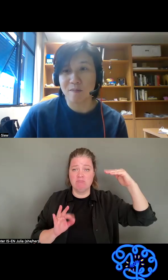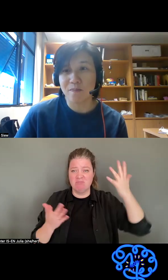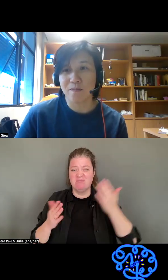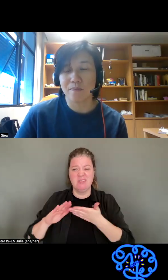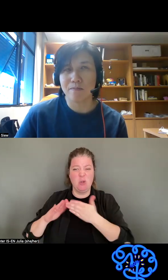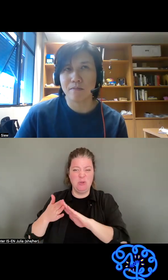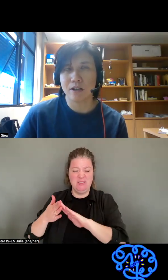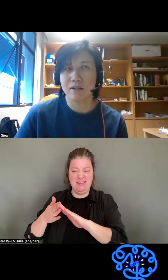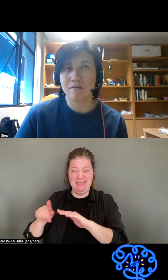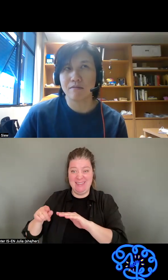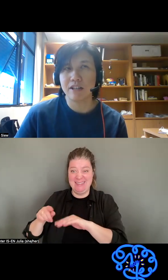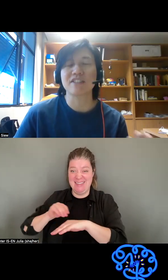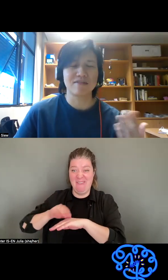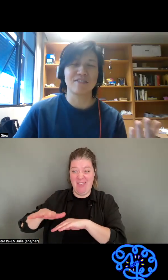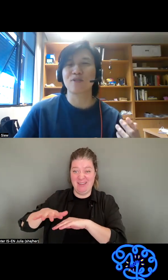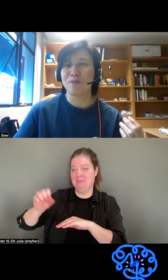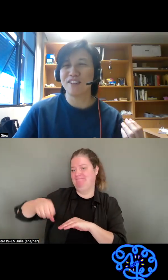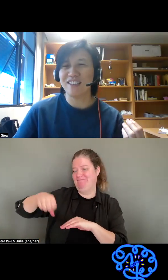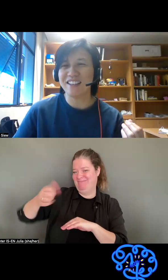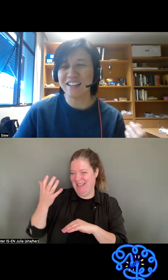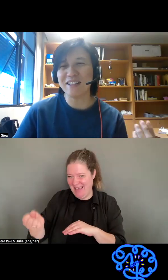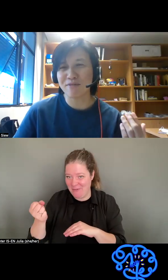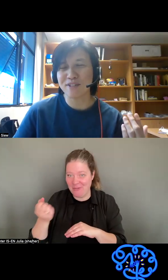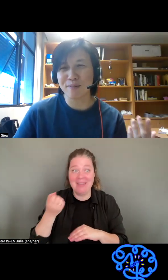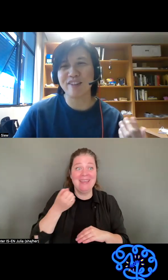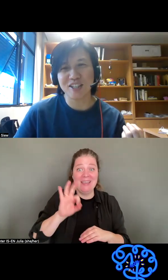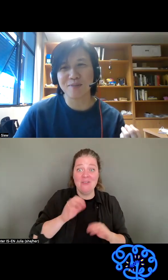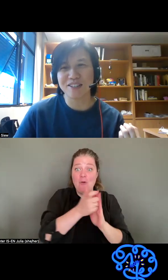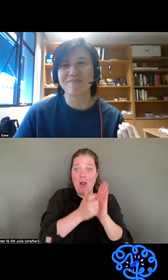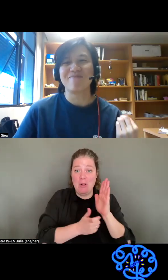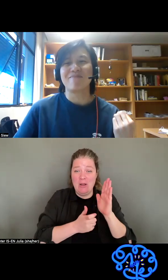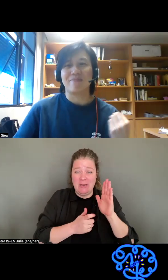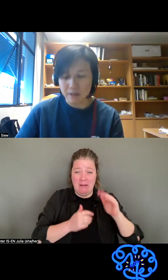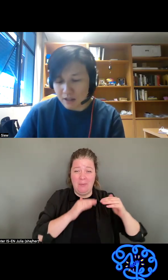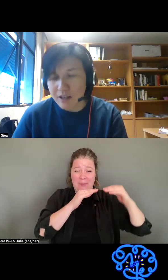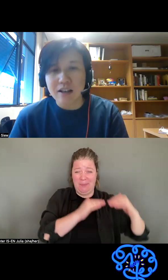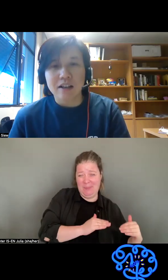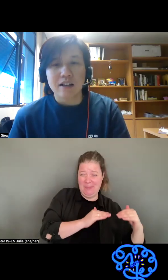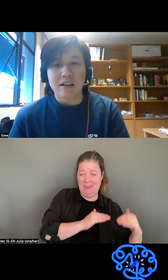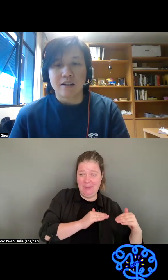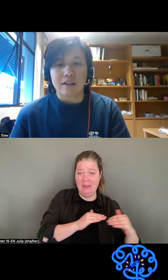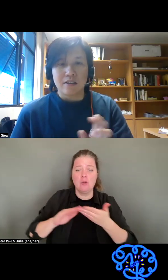community. Uh, yes, of community in their similarity judgments. Okay.